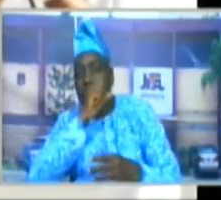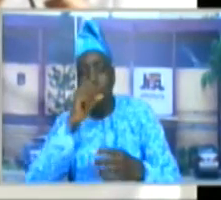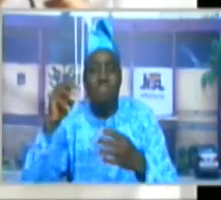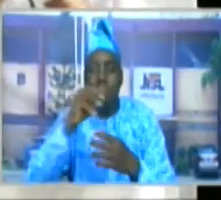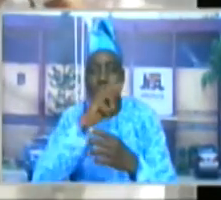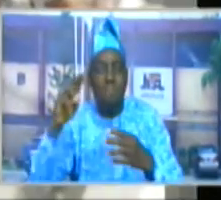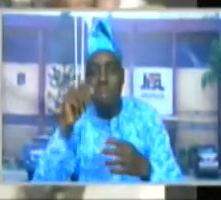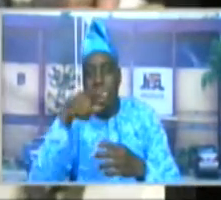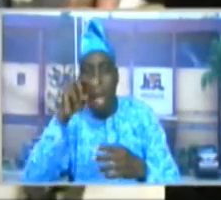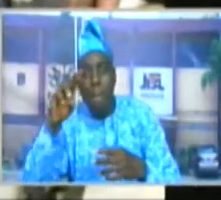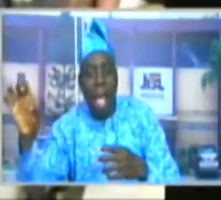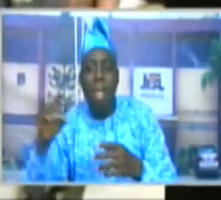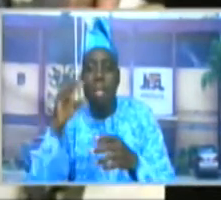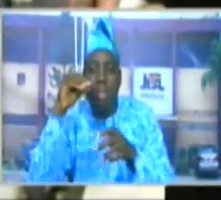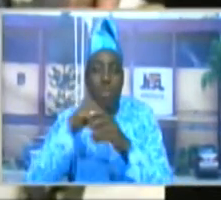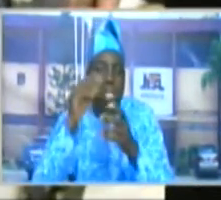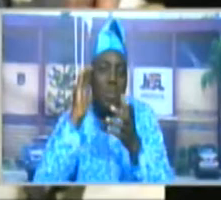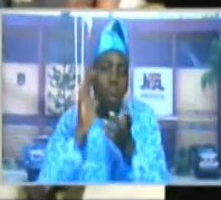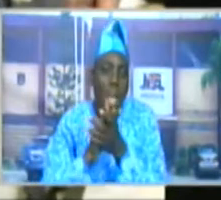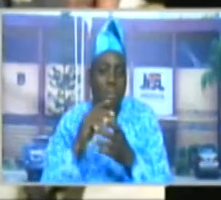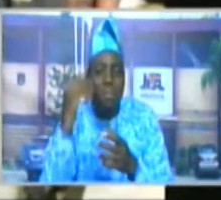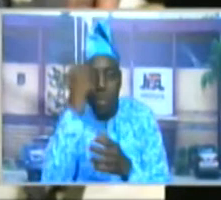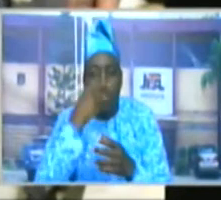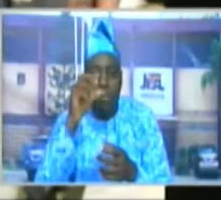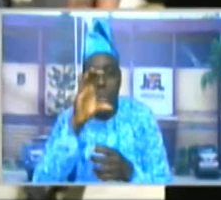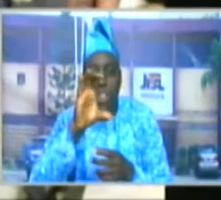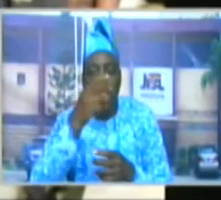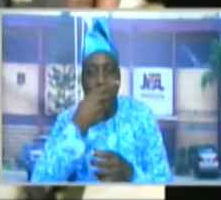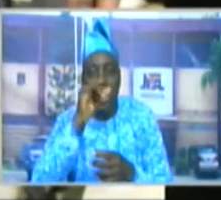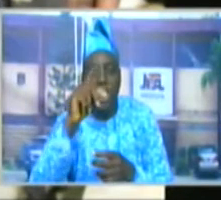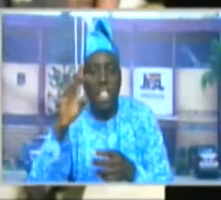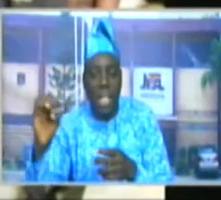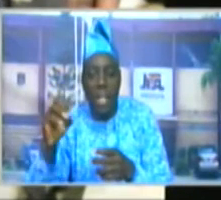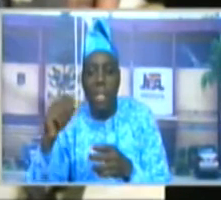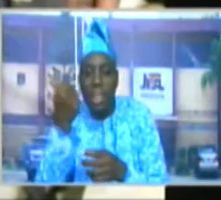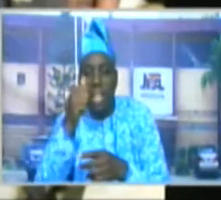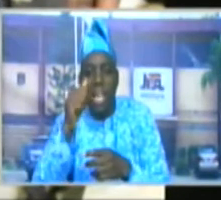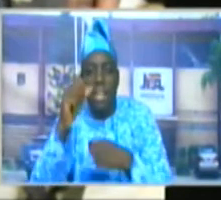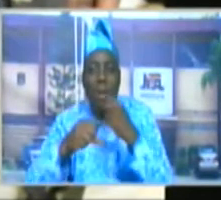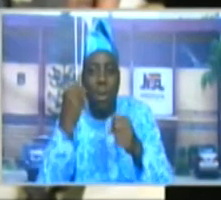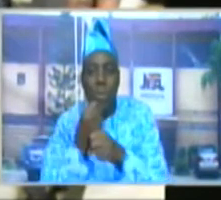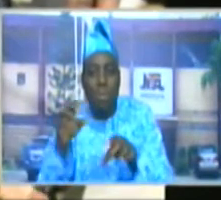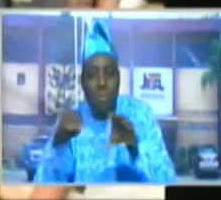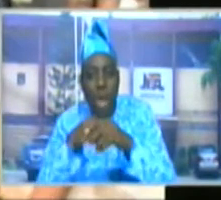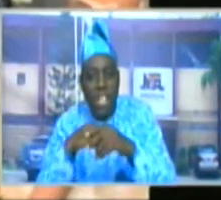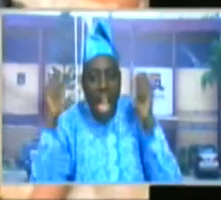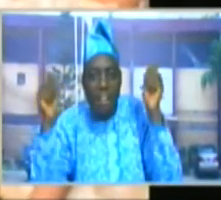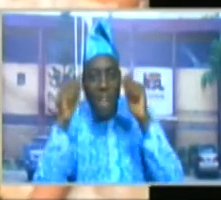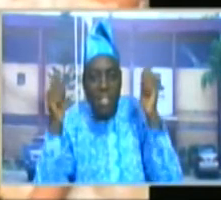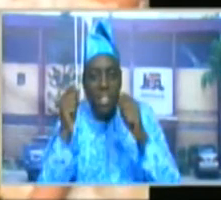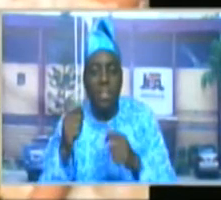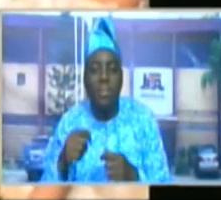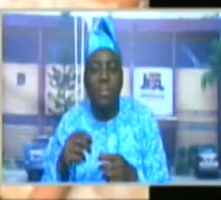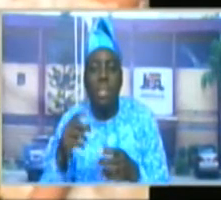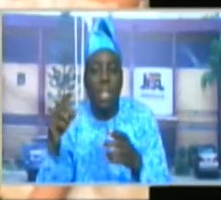as Nito C, and his beautiful wife Nicole Chike marked their 10th wedding anniversary on Thursday, July 21, 2022. The celebrants